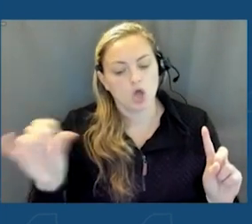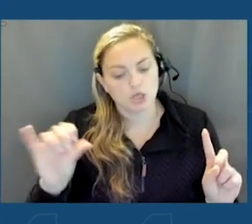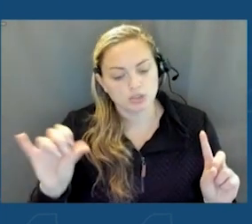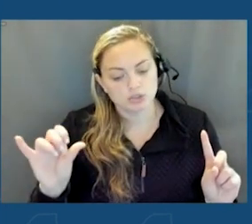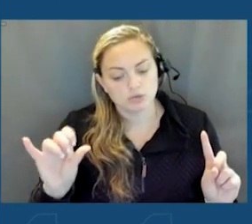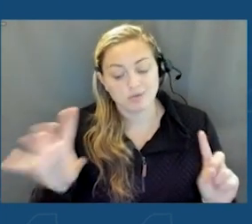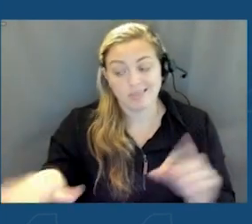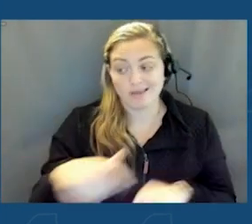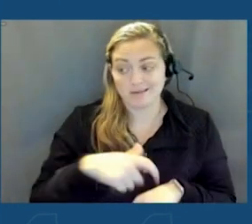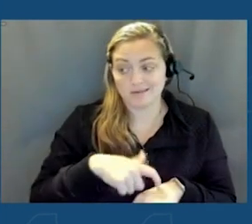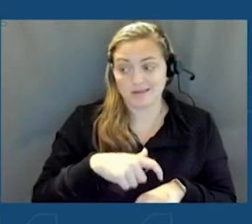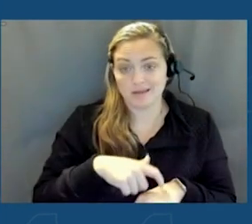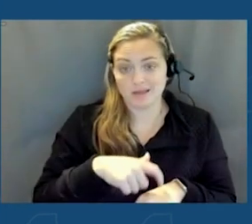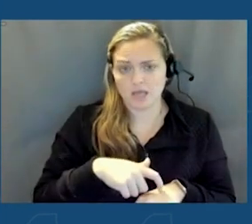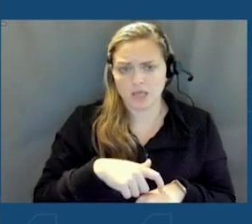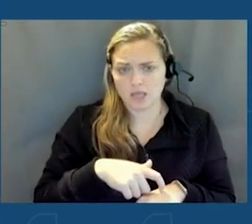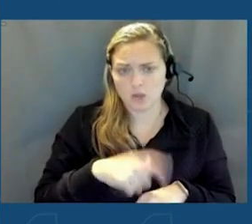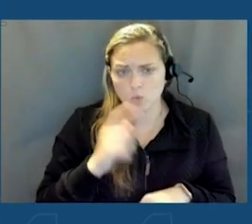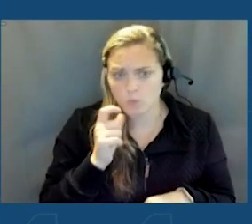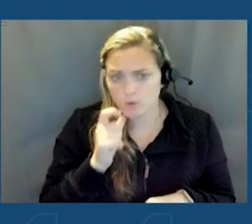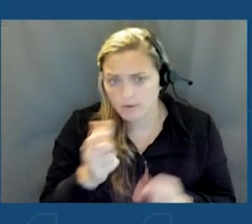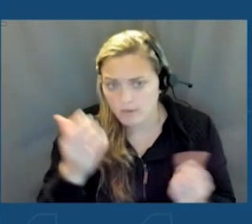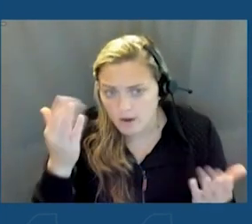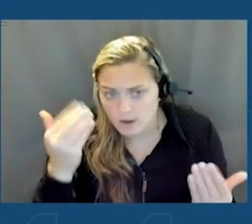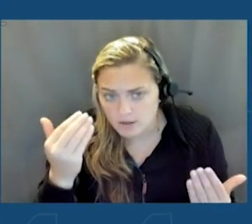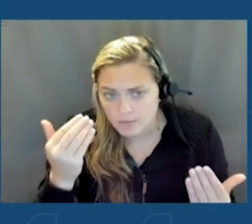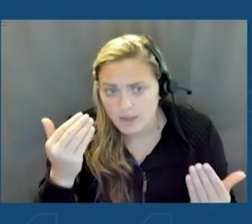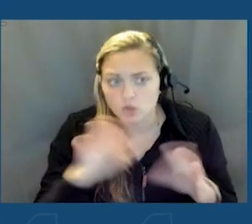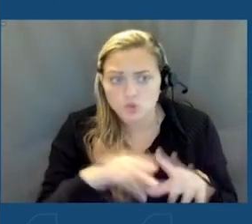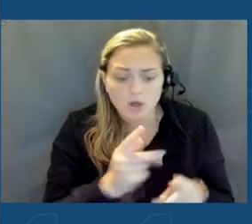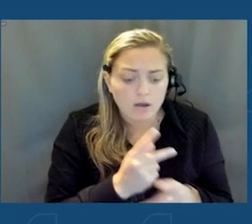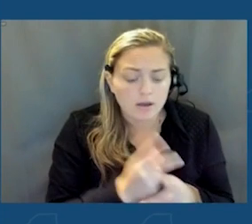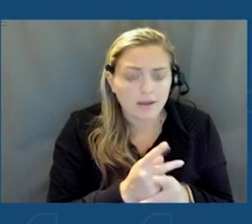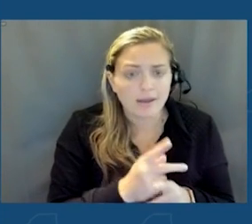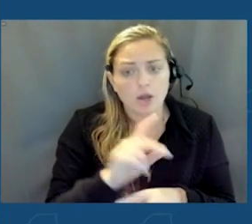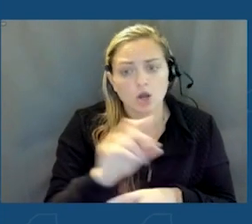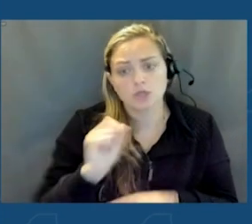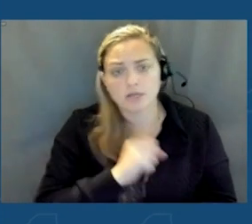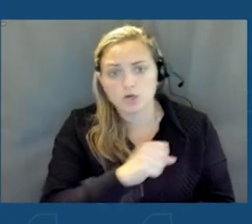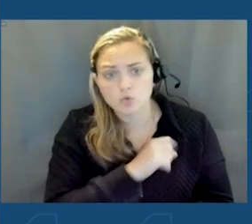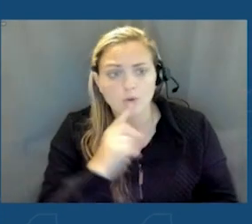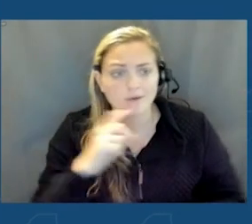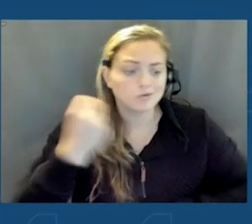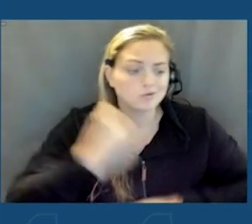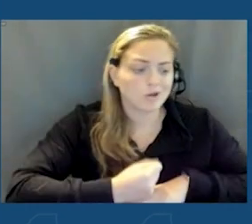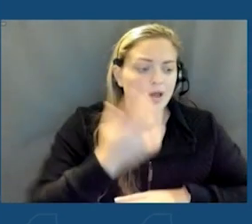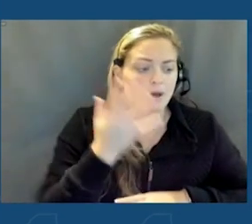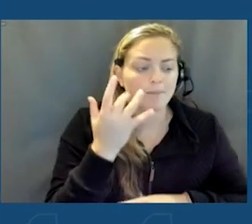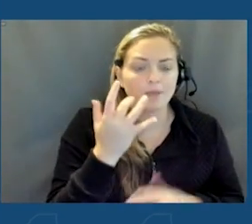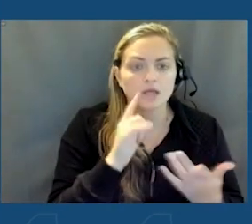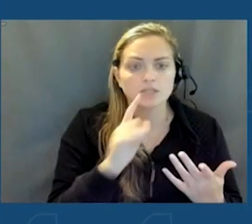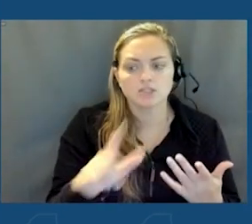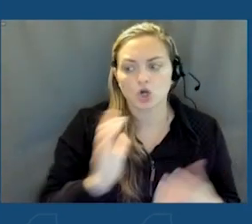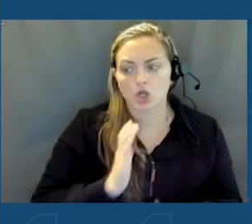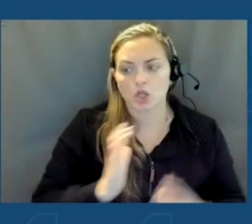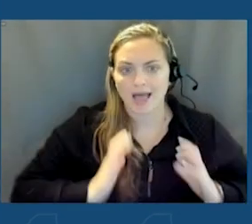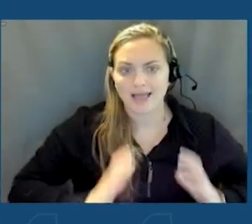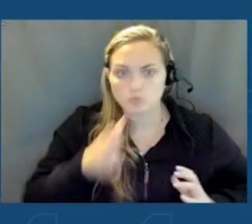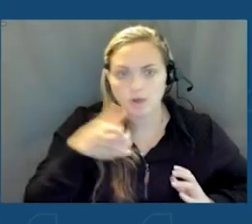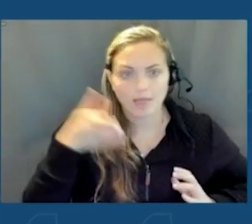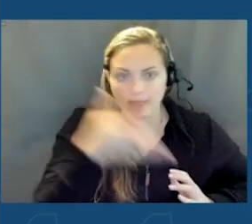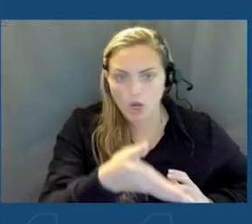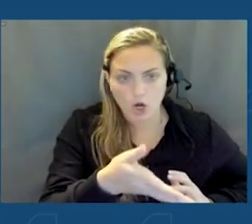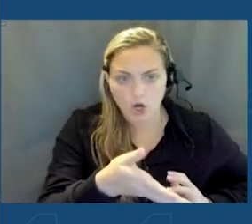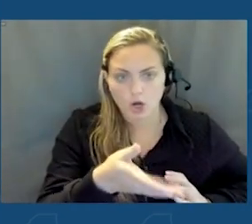that time, we didn't foresee that so many child care centers would have to shut down because their clients were no longer there